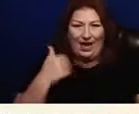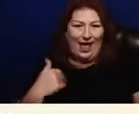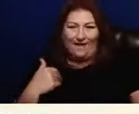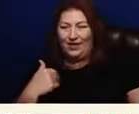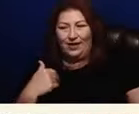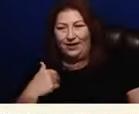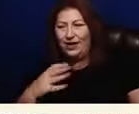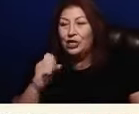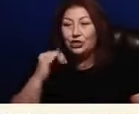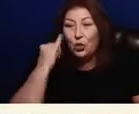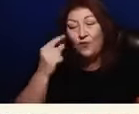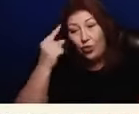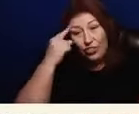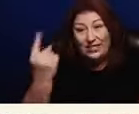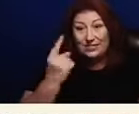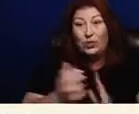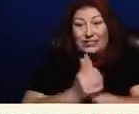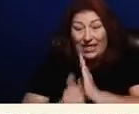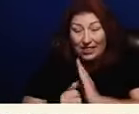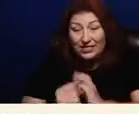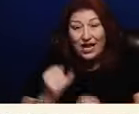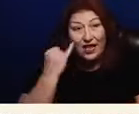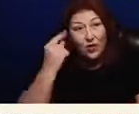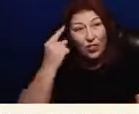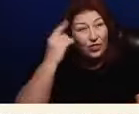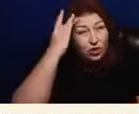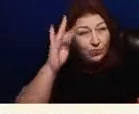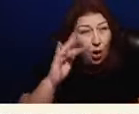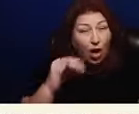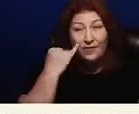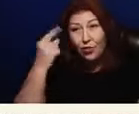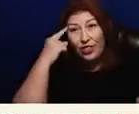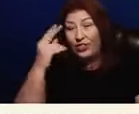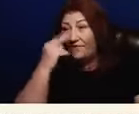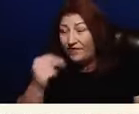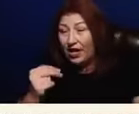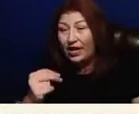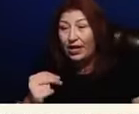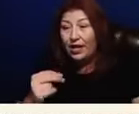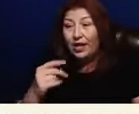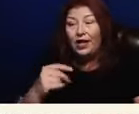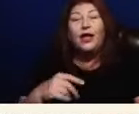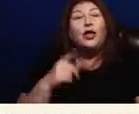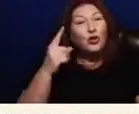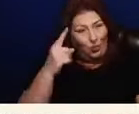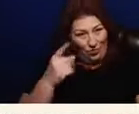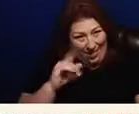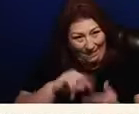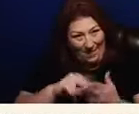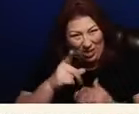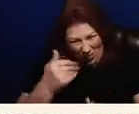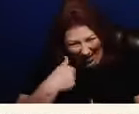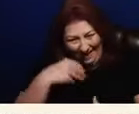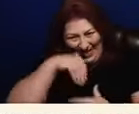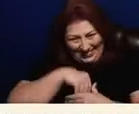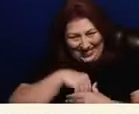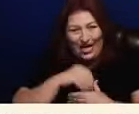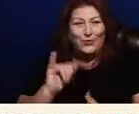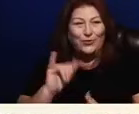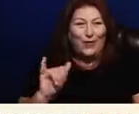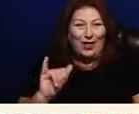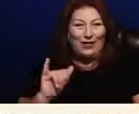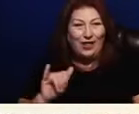so if you think somebody's talented, if you think they're smart, if you think they're funny, if you think they're beautiful, that means you have that in yourself as well,